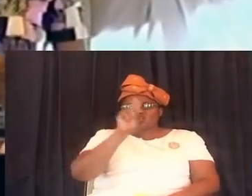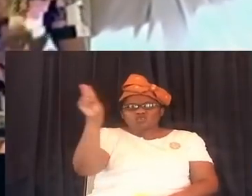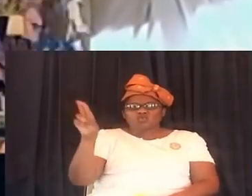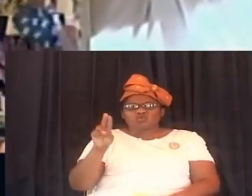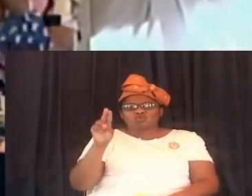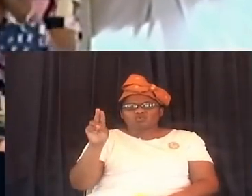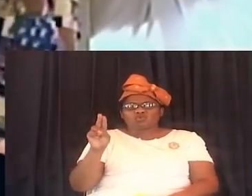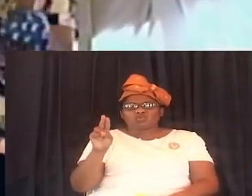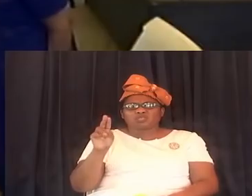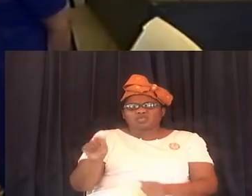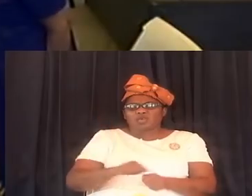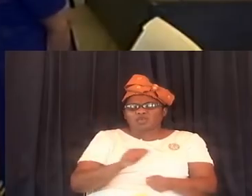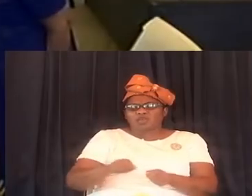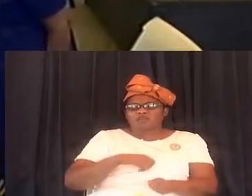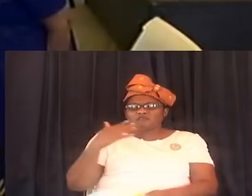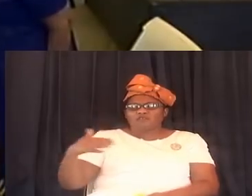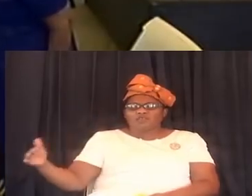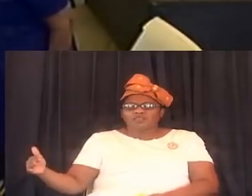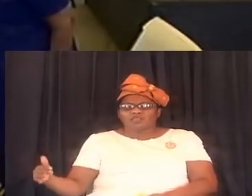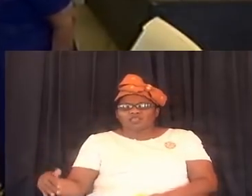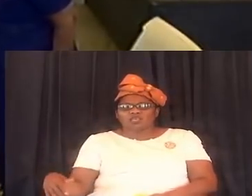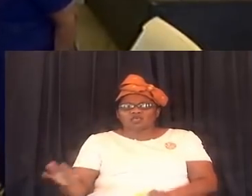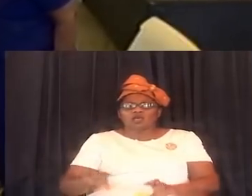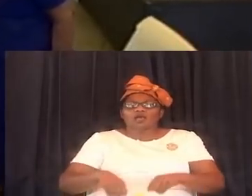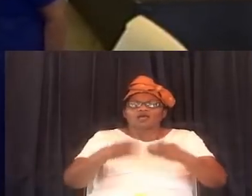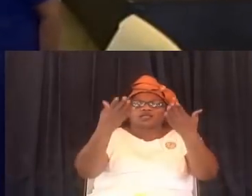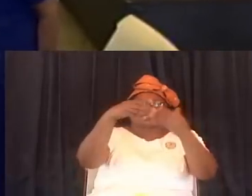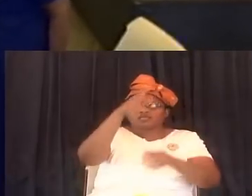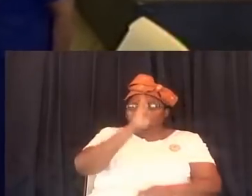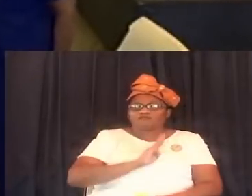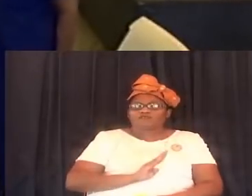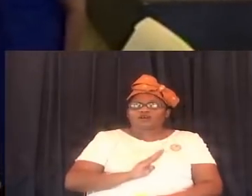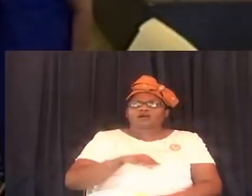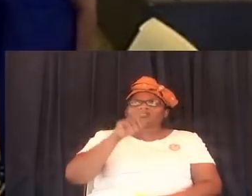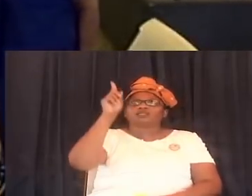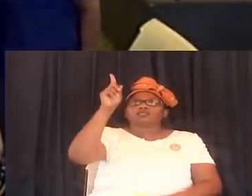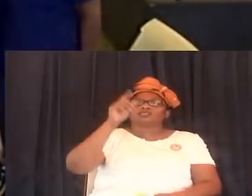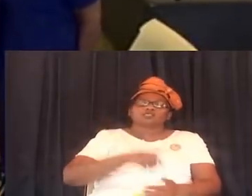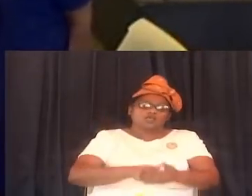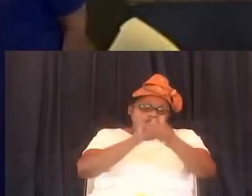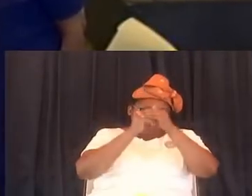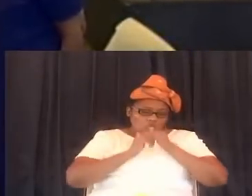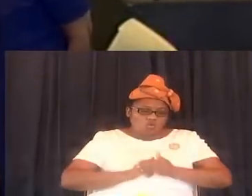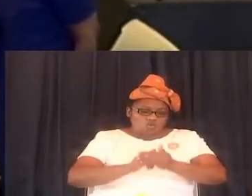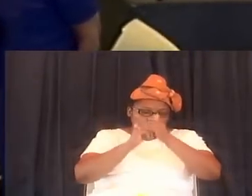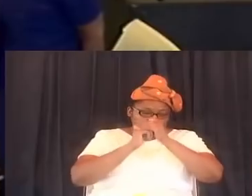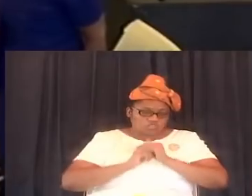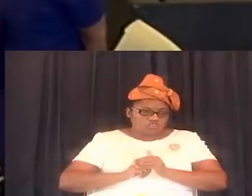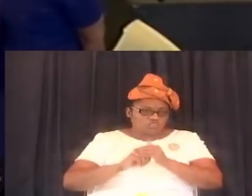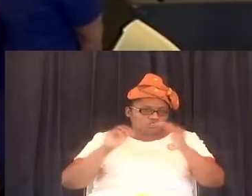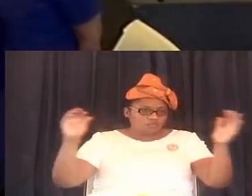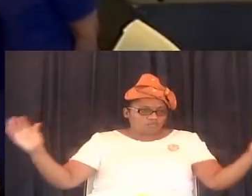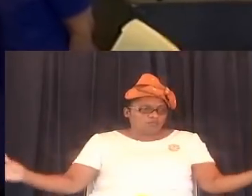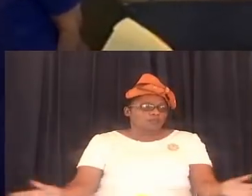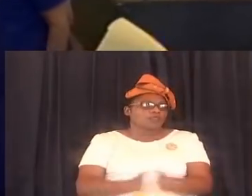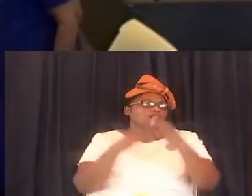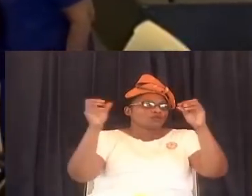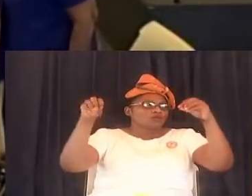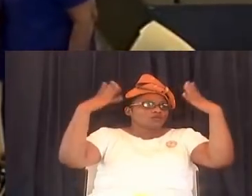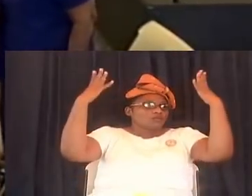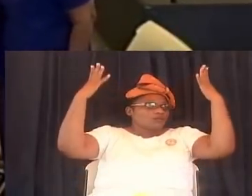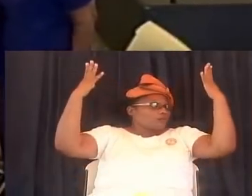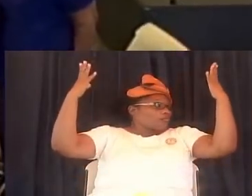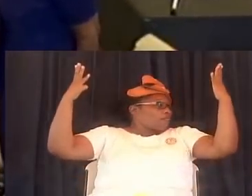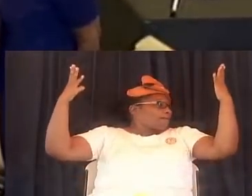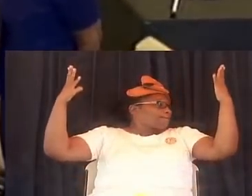worship? Hallelujah, hallelujah, hallelujah, hallelujah. Praise God. Hallelujah,